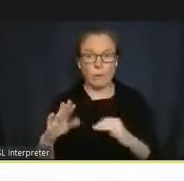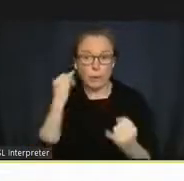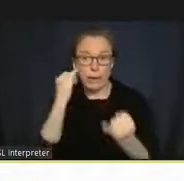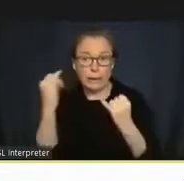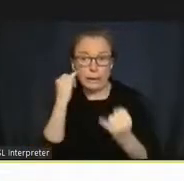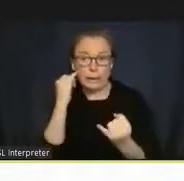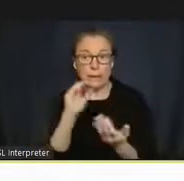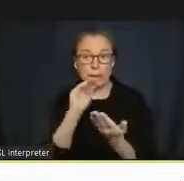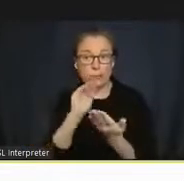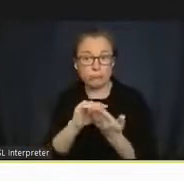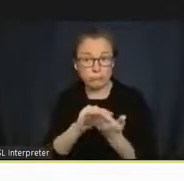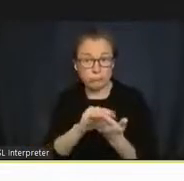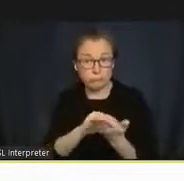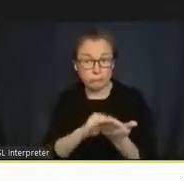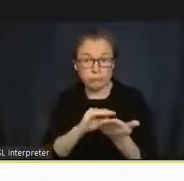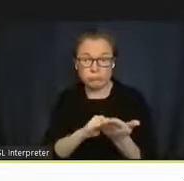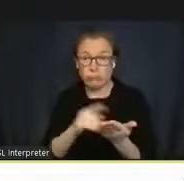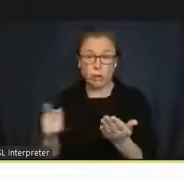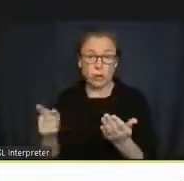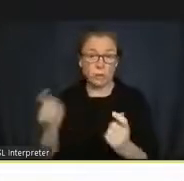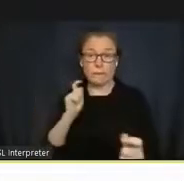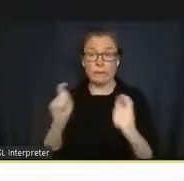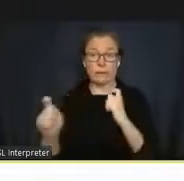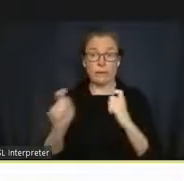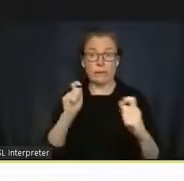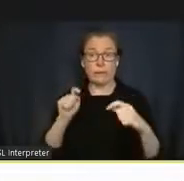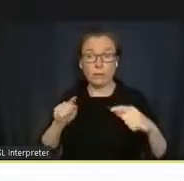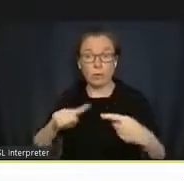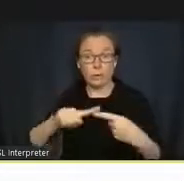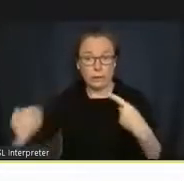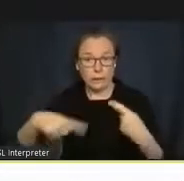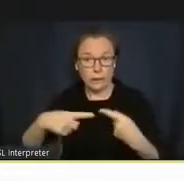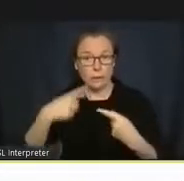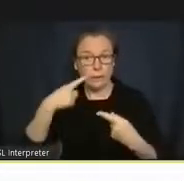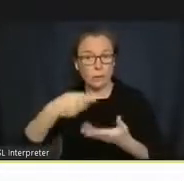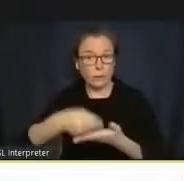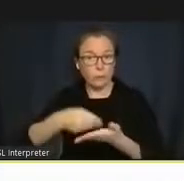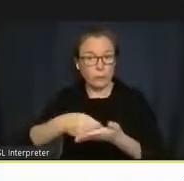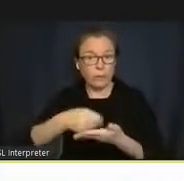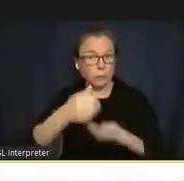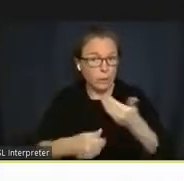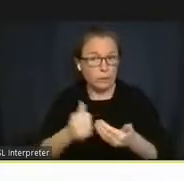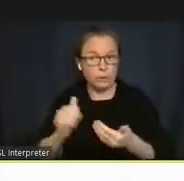received throughout the year regarding the budget process and priorities.